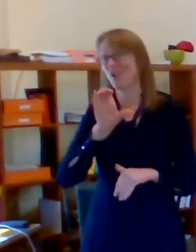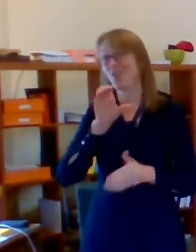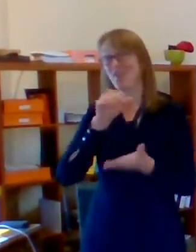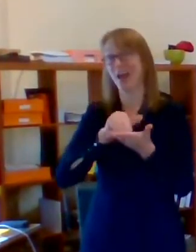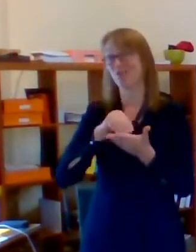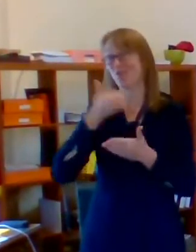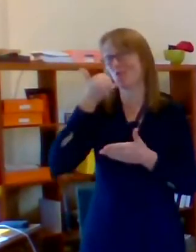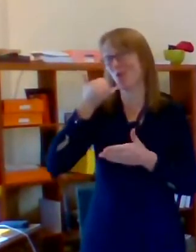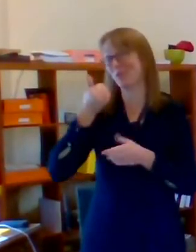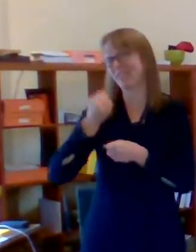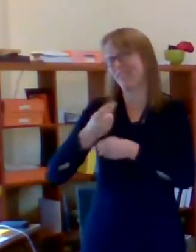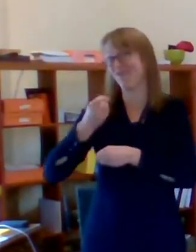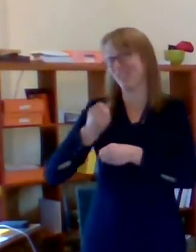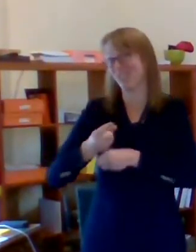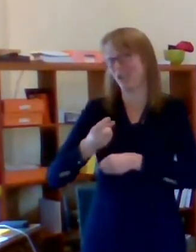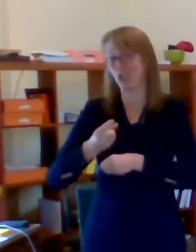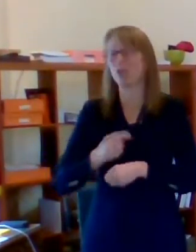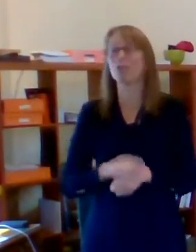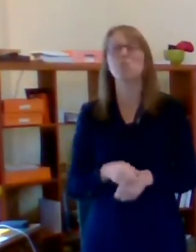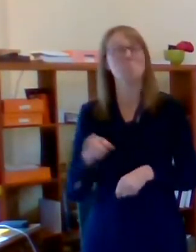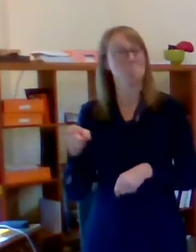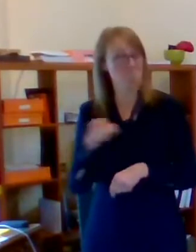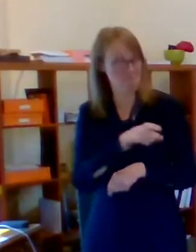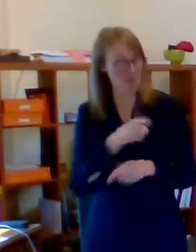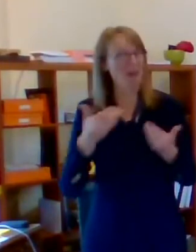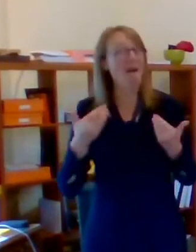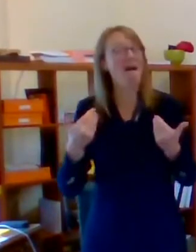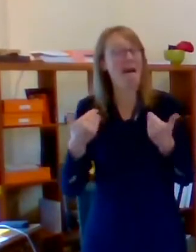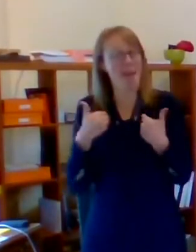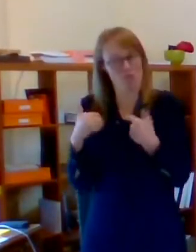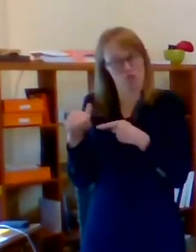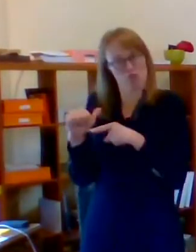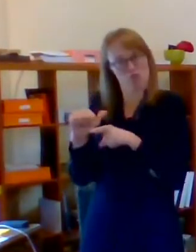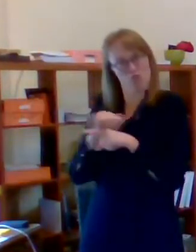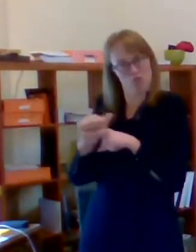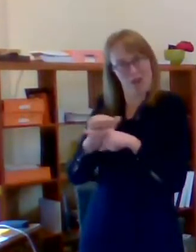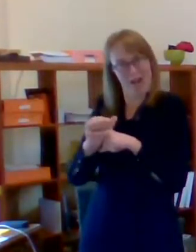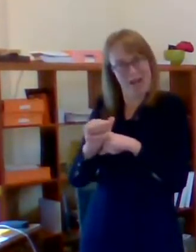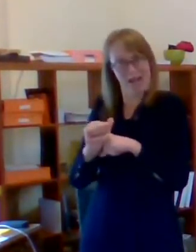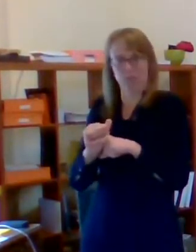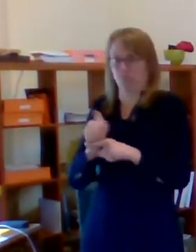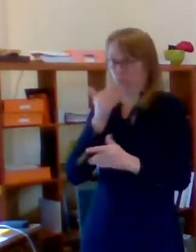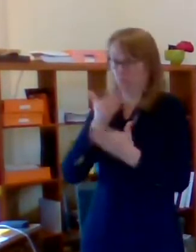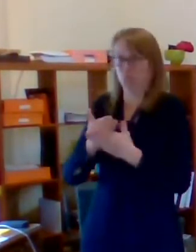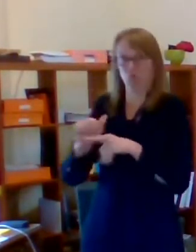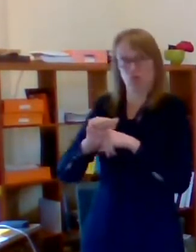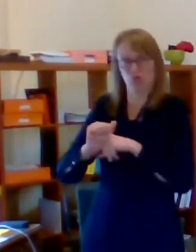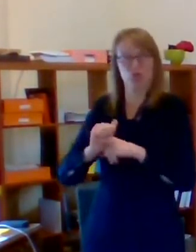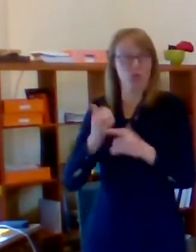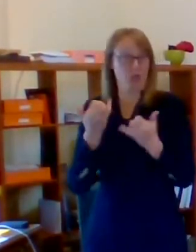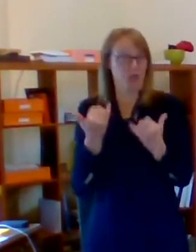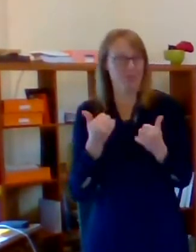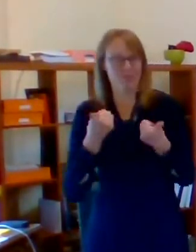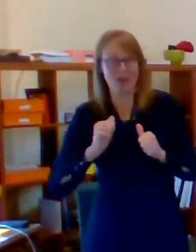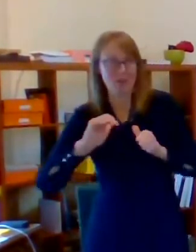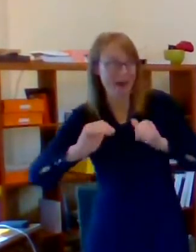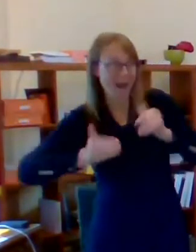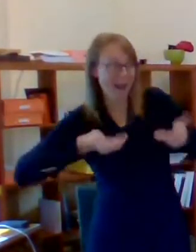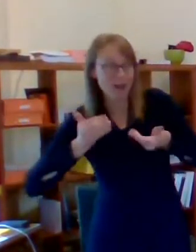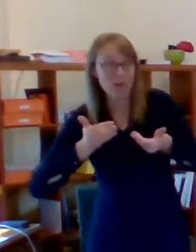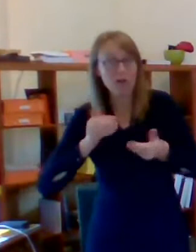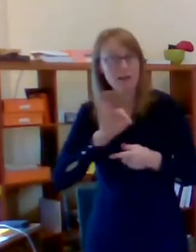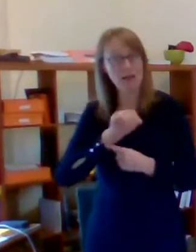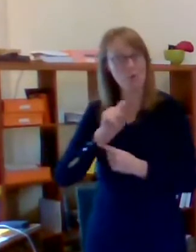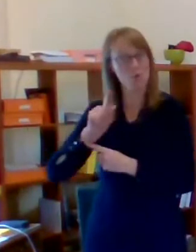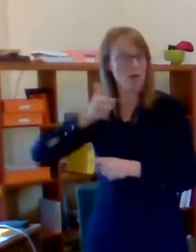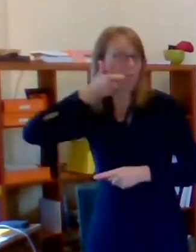are highly trained. It's a very stressful job. We're actually trying to hire for 911 operators right now. If anybody out there is